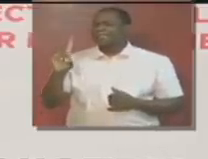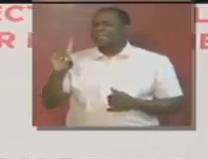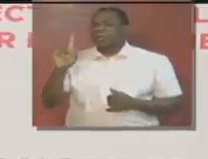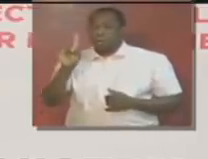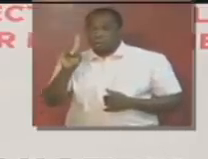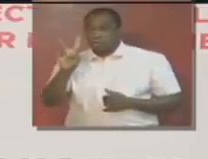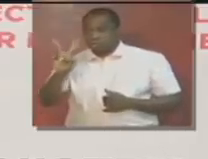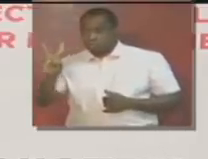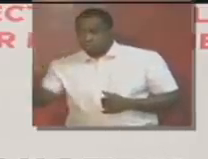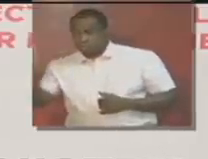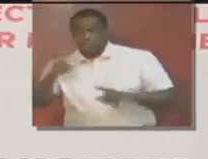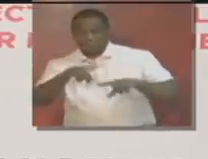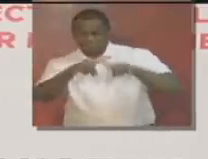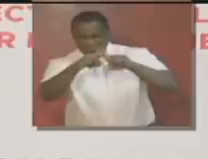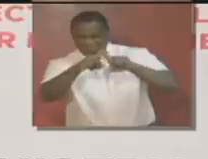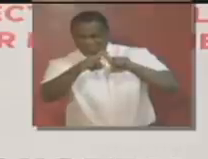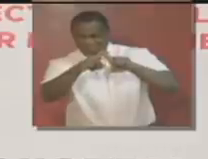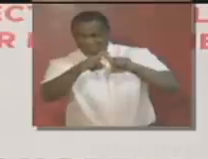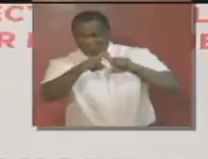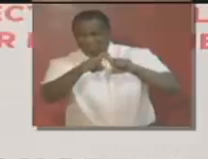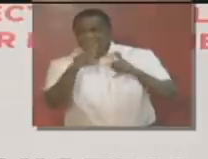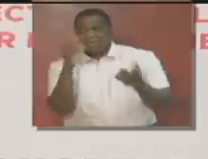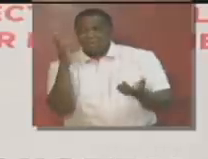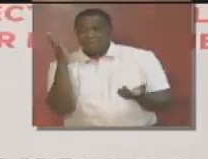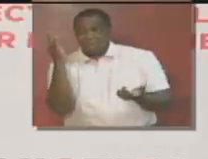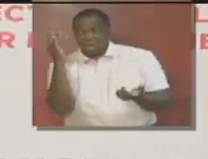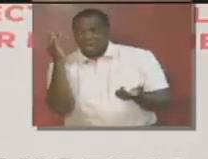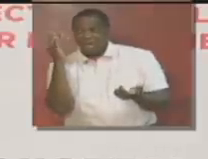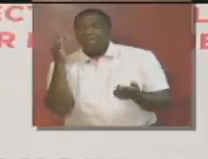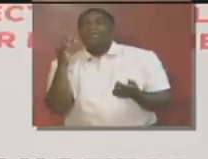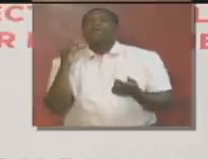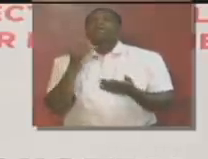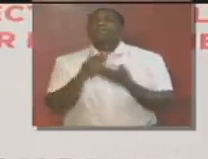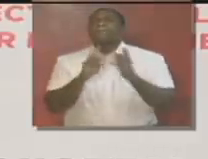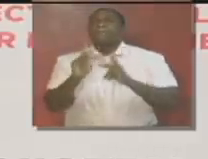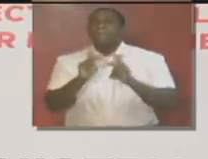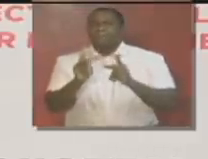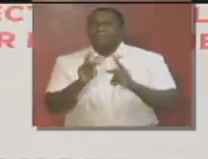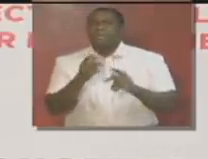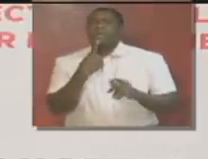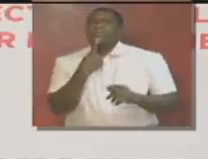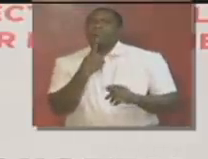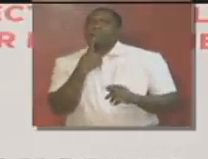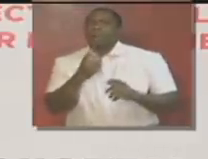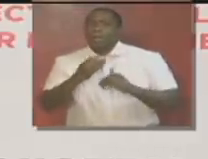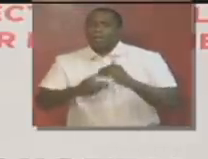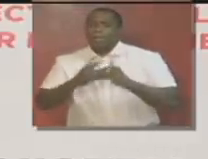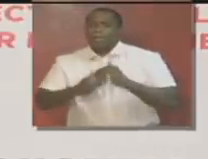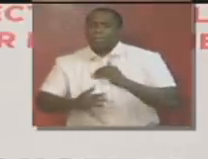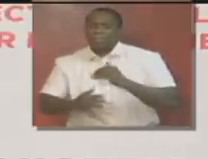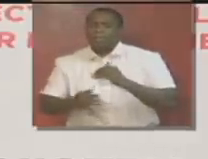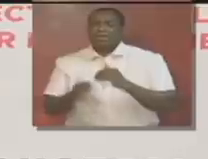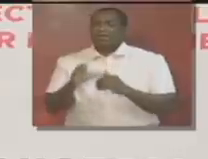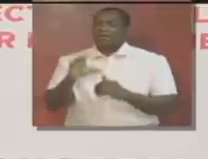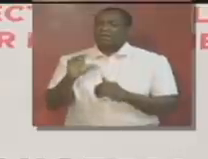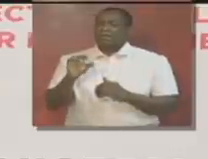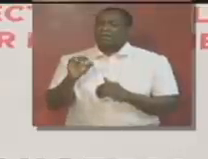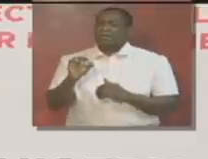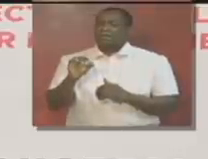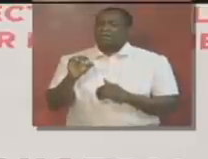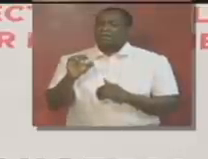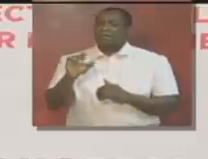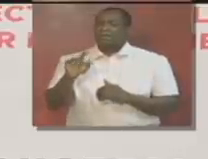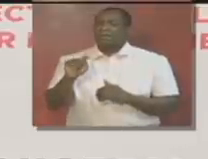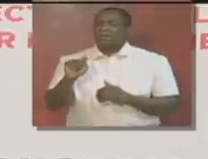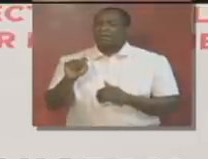based on reports of rare blood coagulation disorders in persons who had received the vaccine from that particular batch. Now, this was